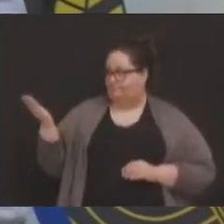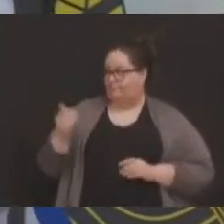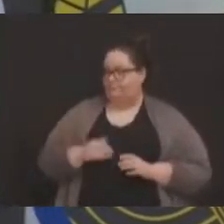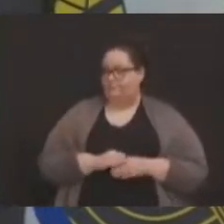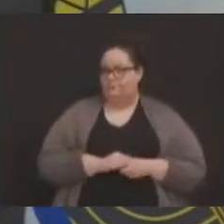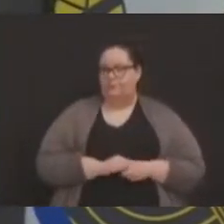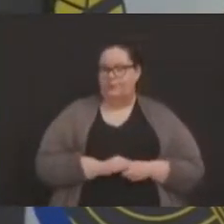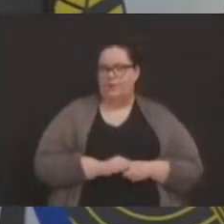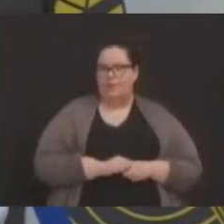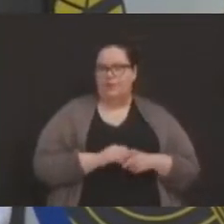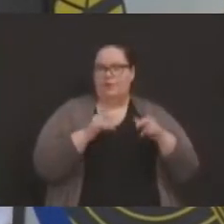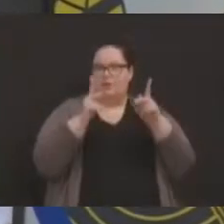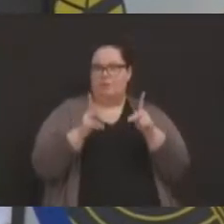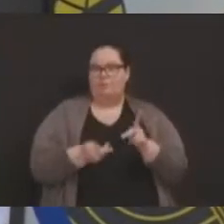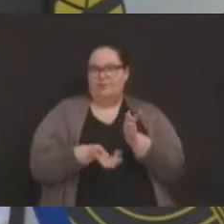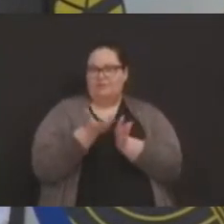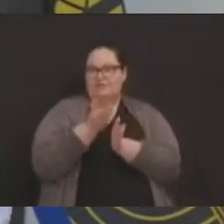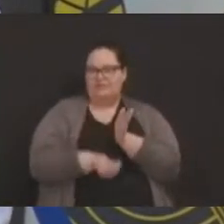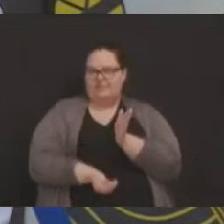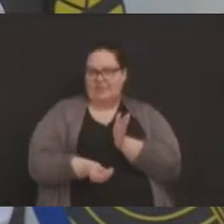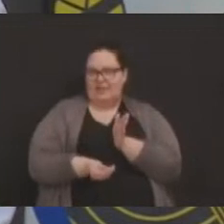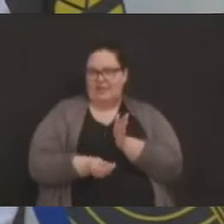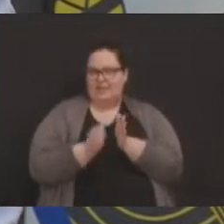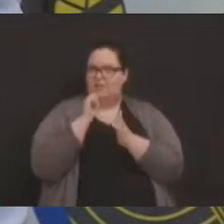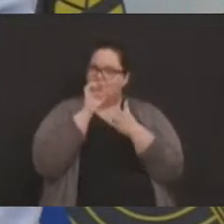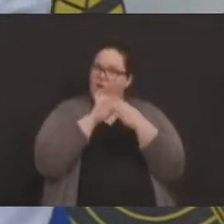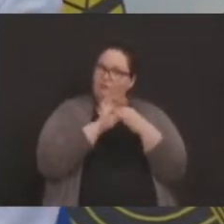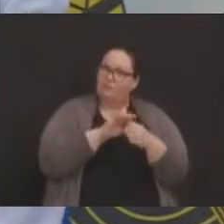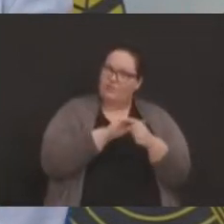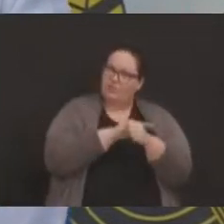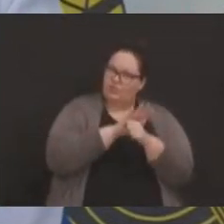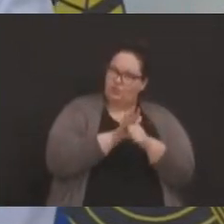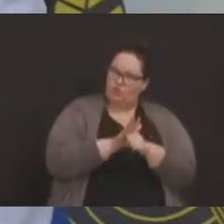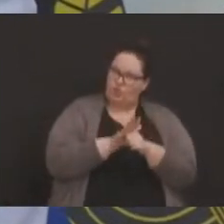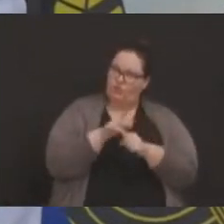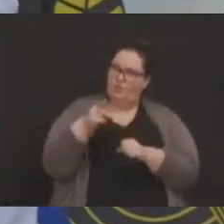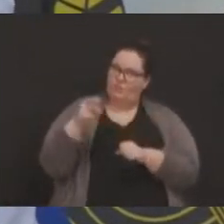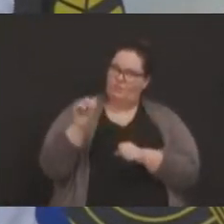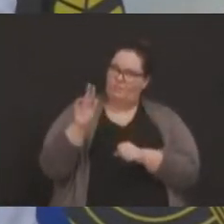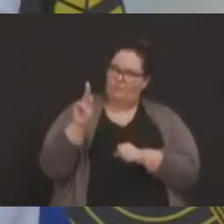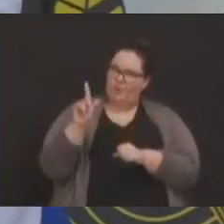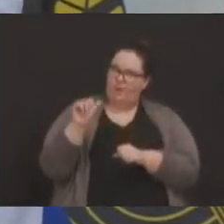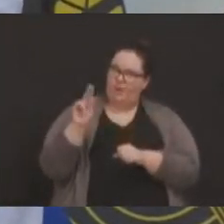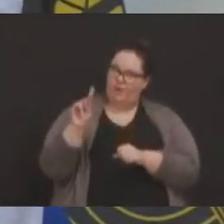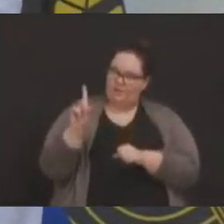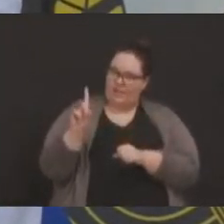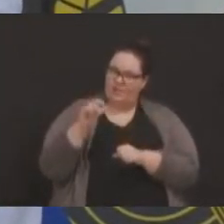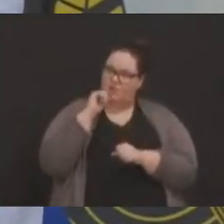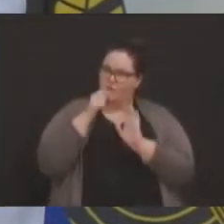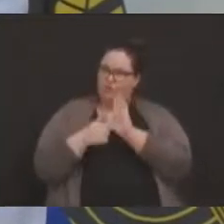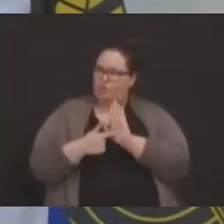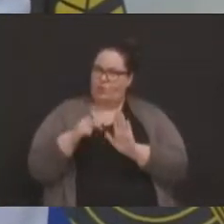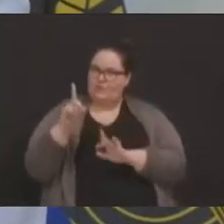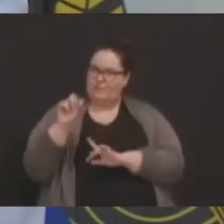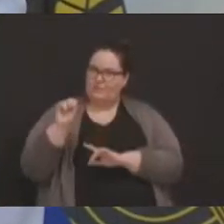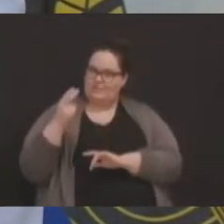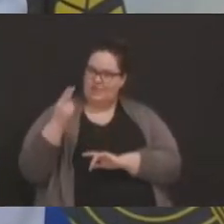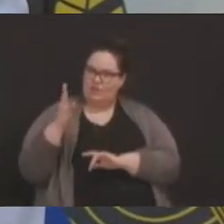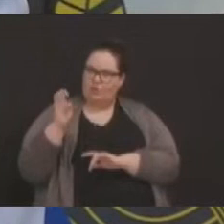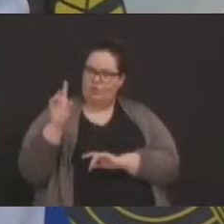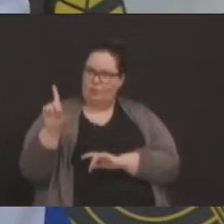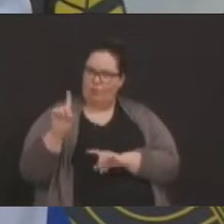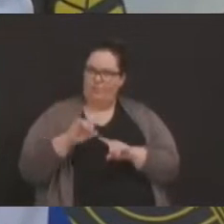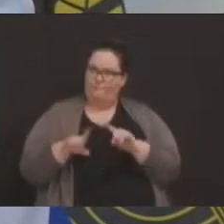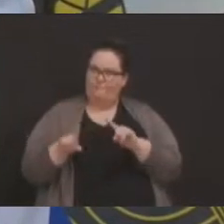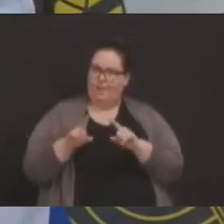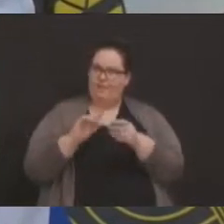and active cases add up. And there's still one death announced by Shanix on January 12th, not reflected on the